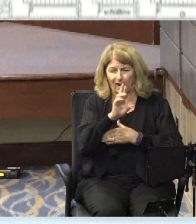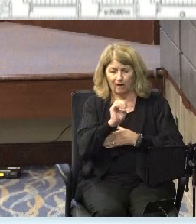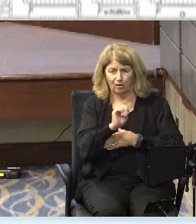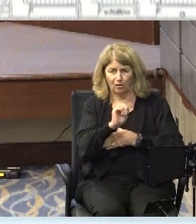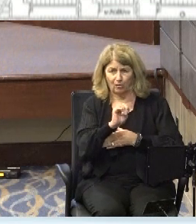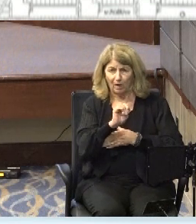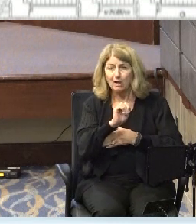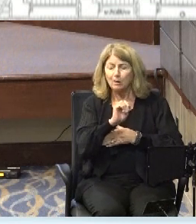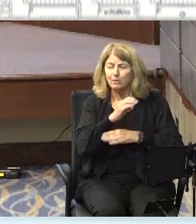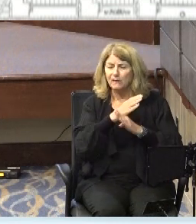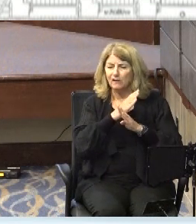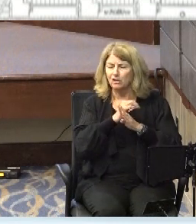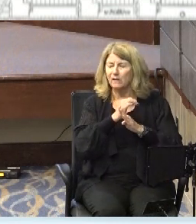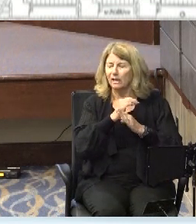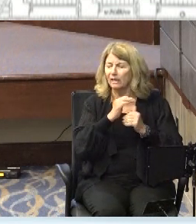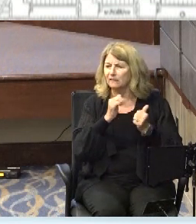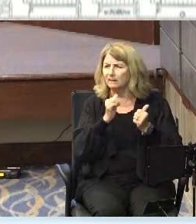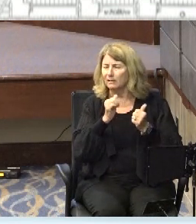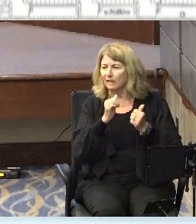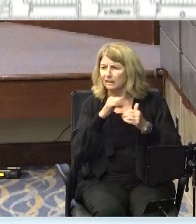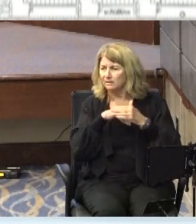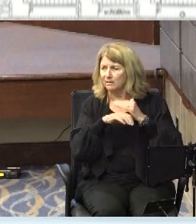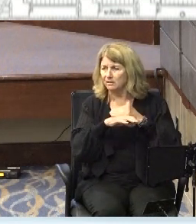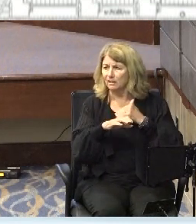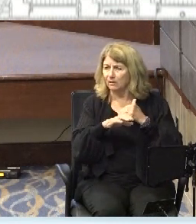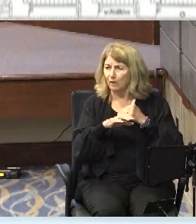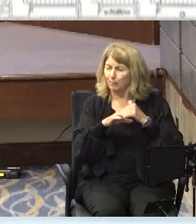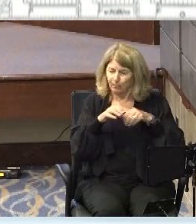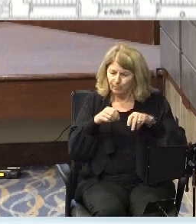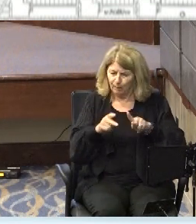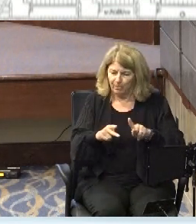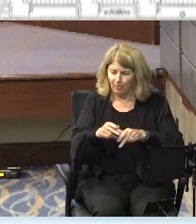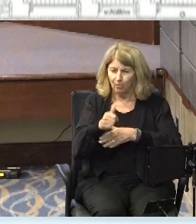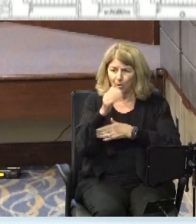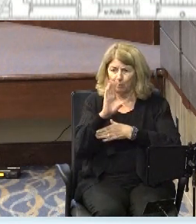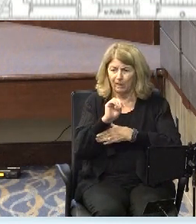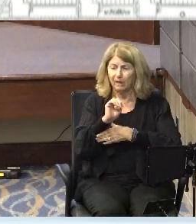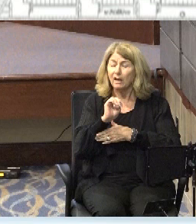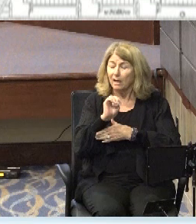access. Permits will not be issued until full compliance with all development standards.